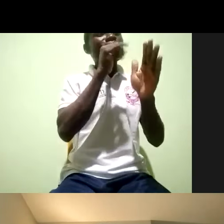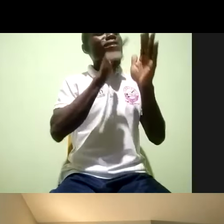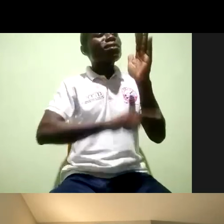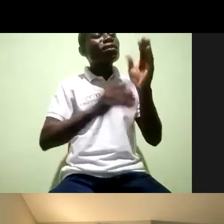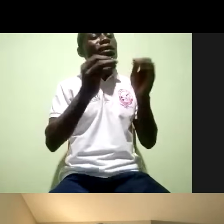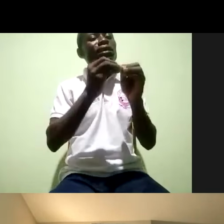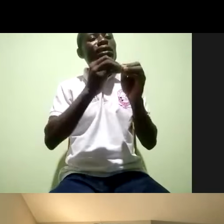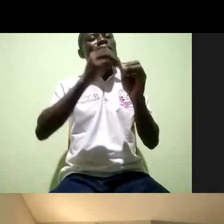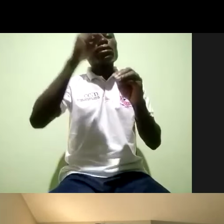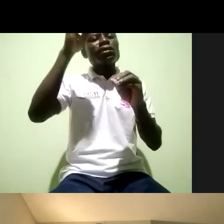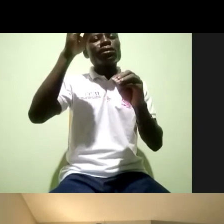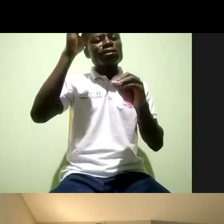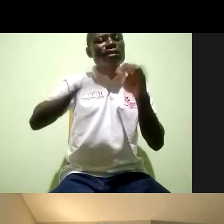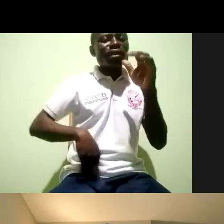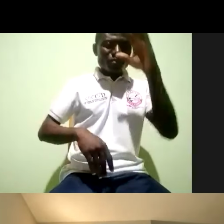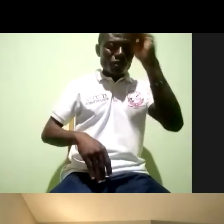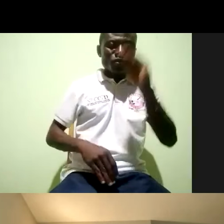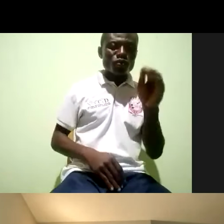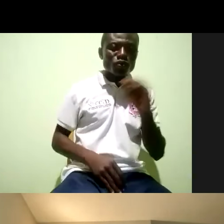dyslexia.